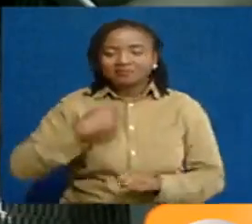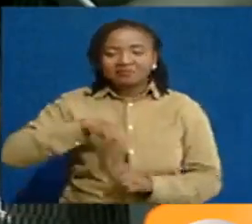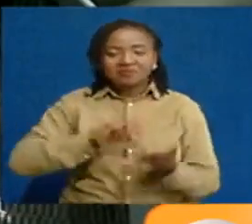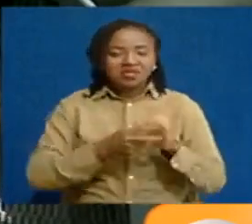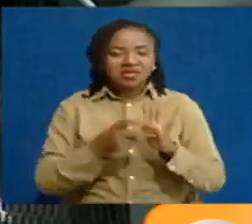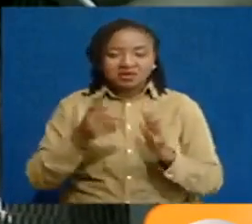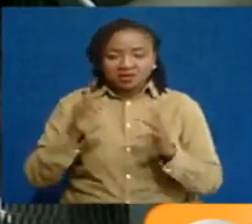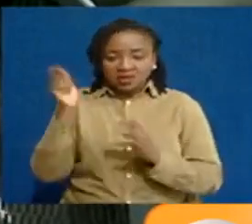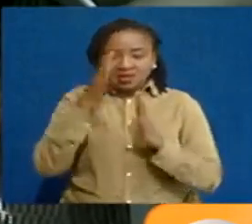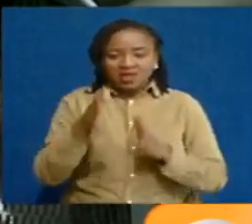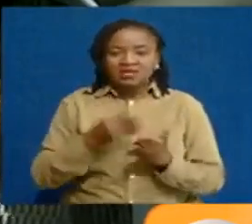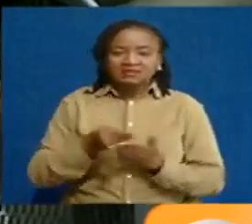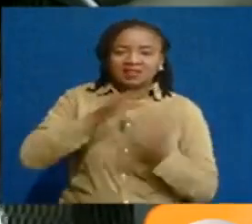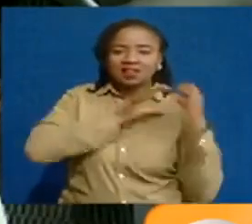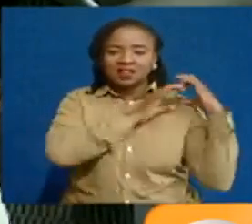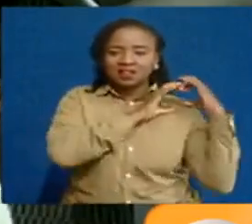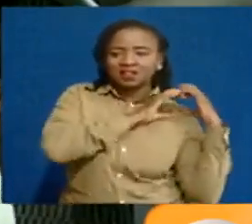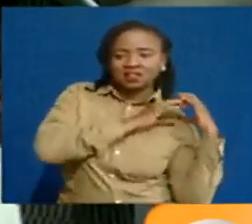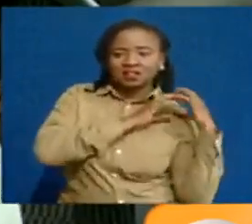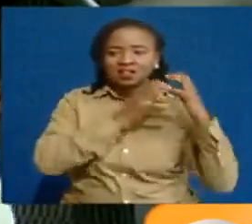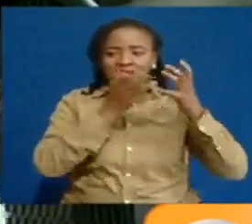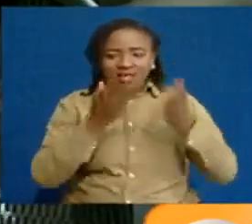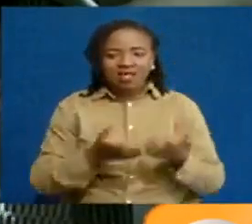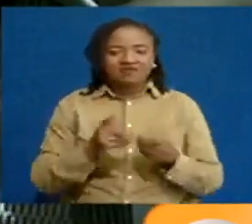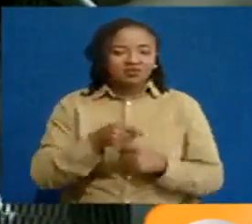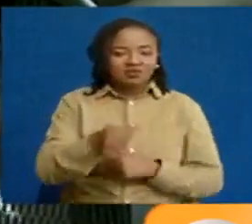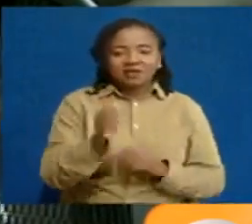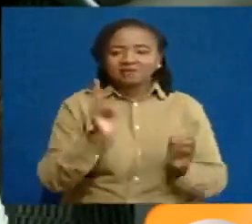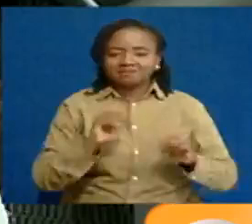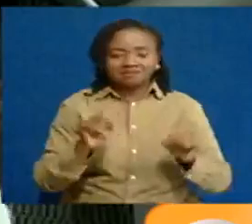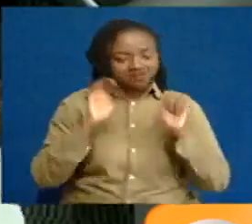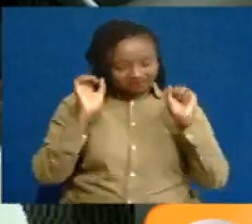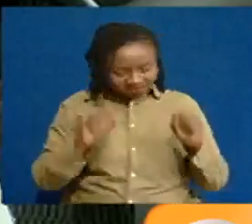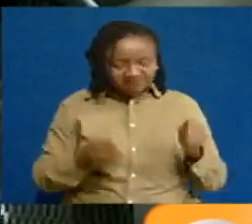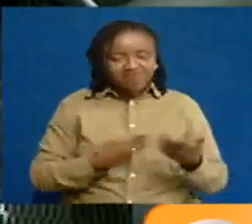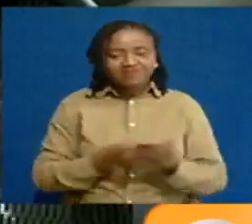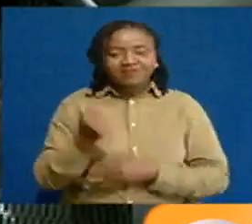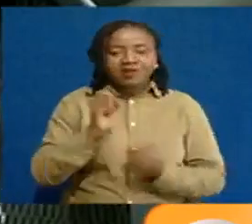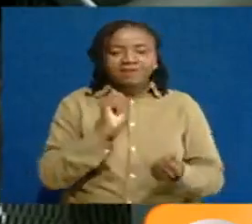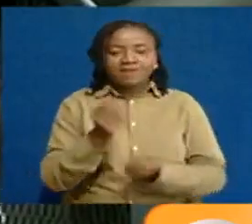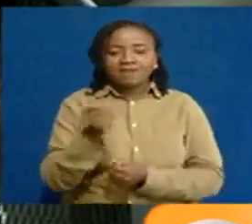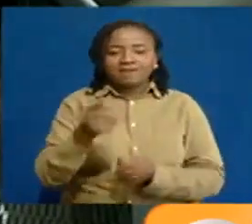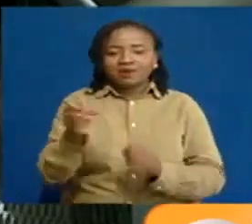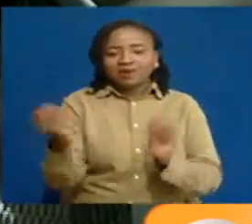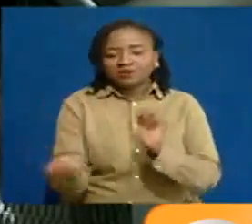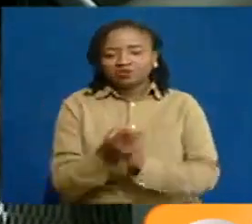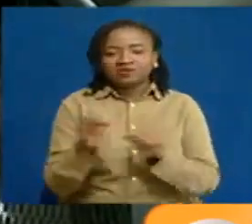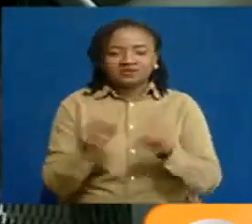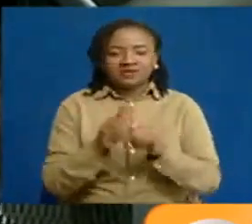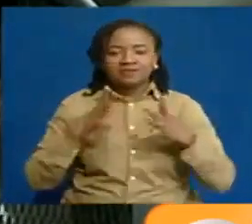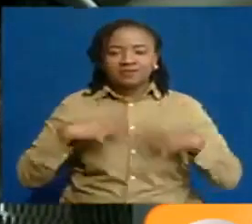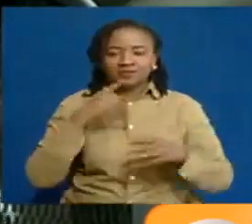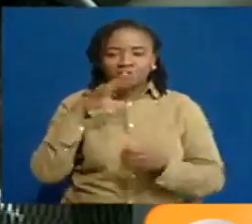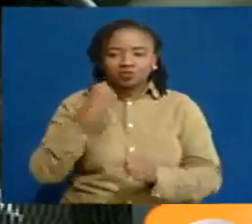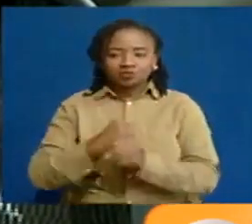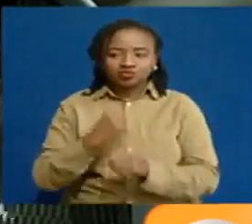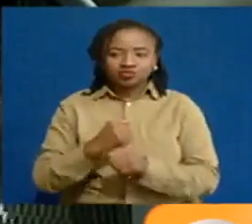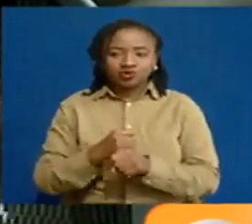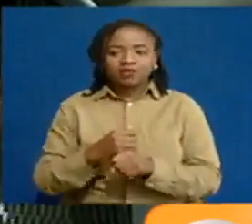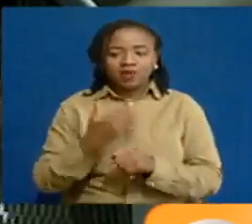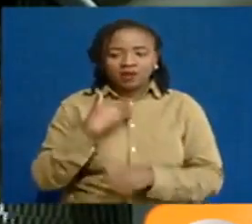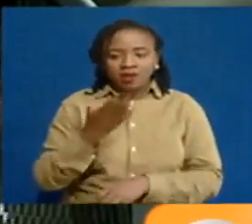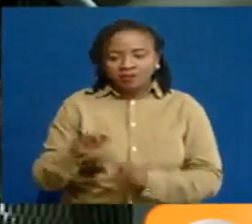the people of Kenya, so that they can be able to pay for 12 months just like the ones who are employed. And we can assure you